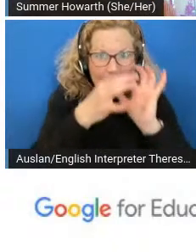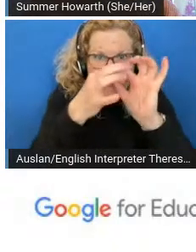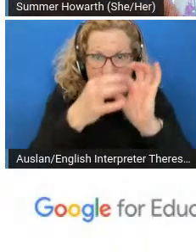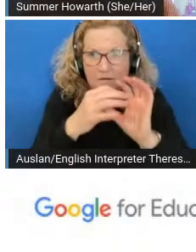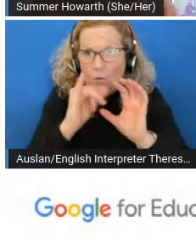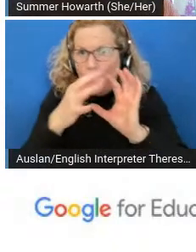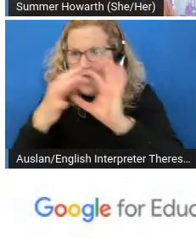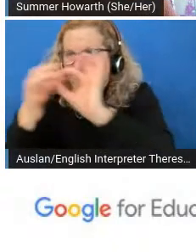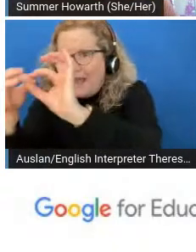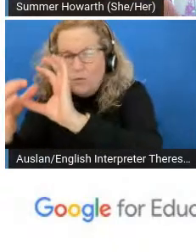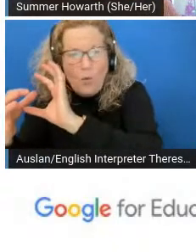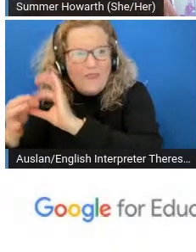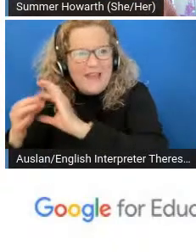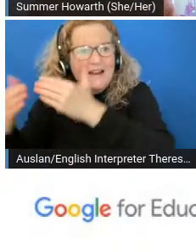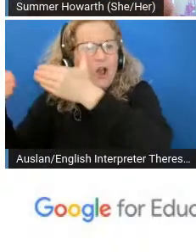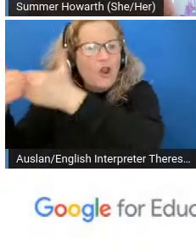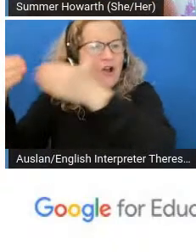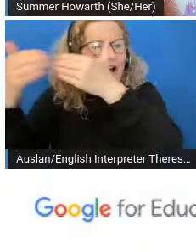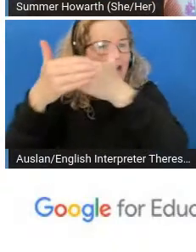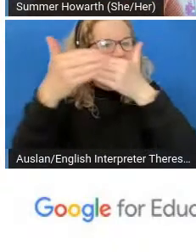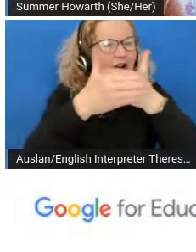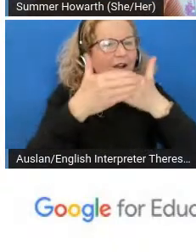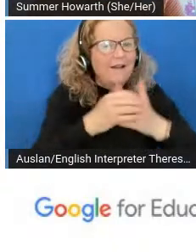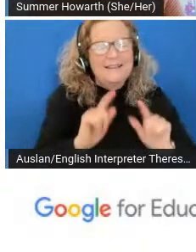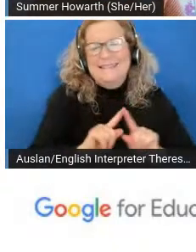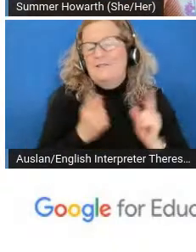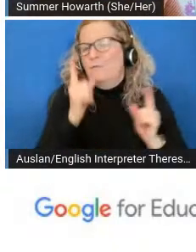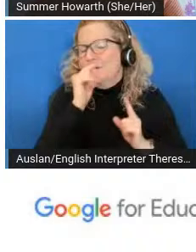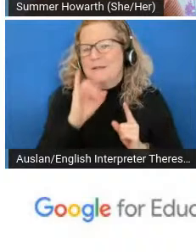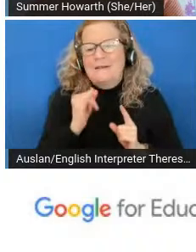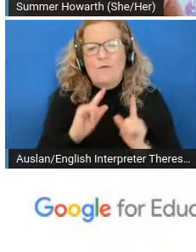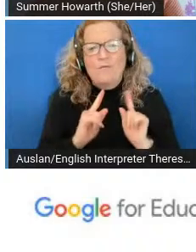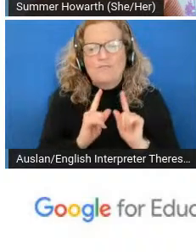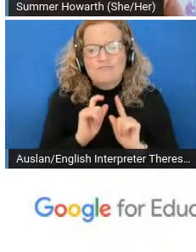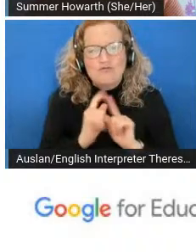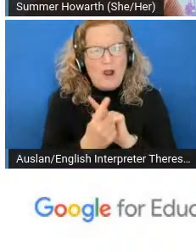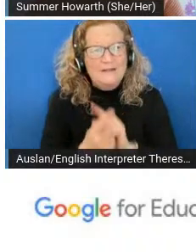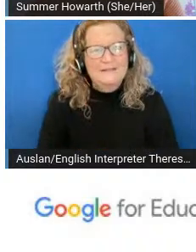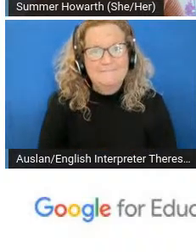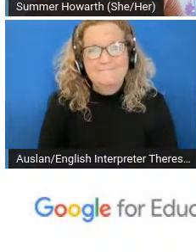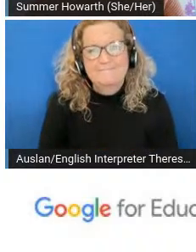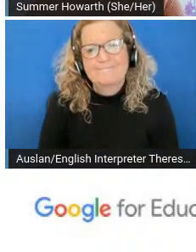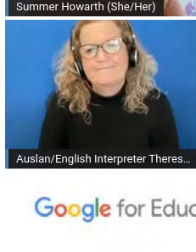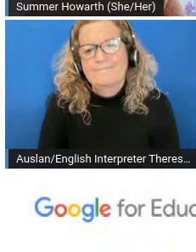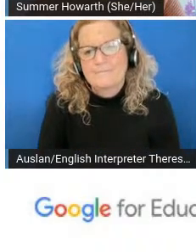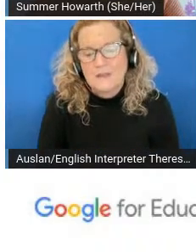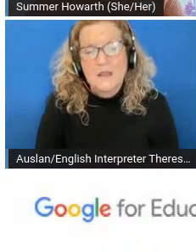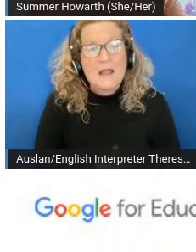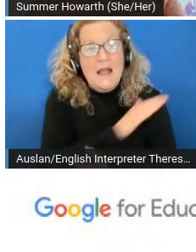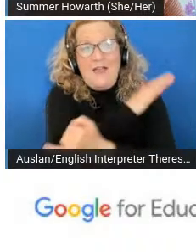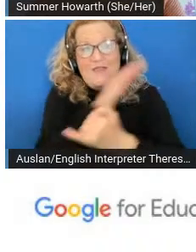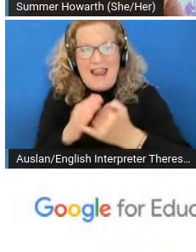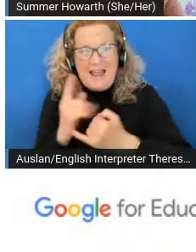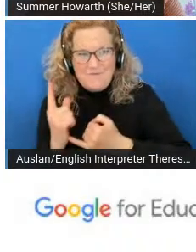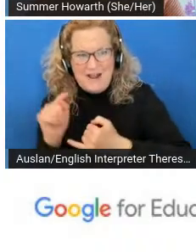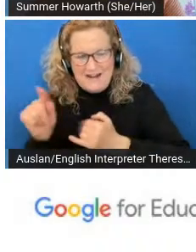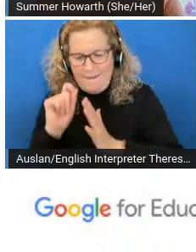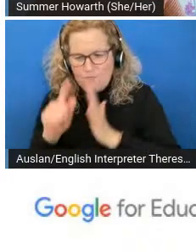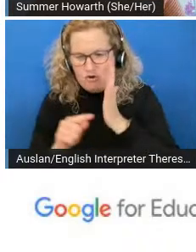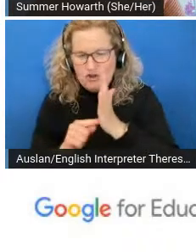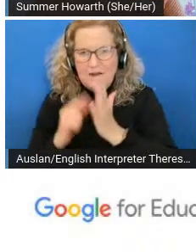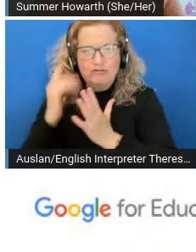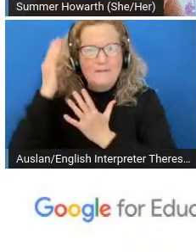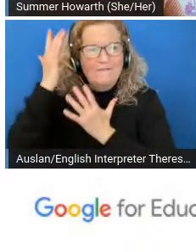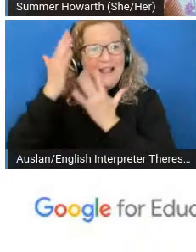slide. And just so many different possibilities for product. And then really importantly, this last bit on project reflection